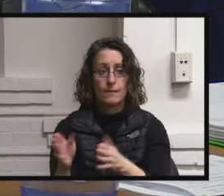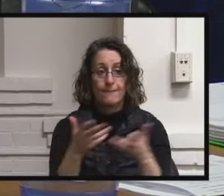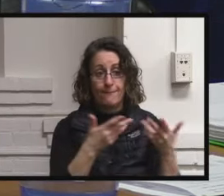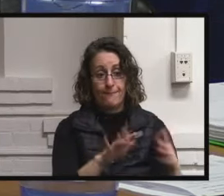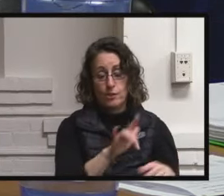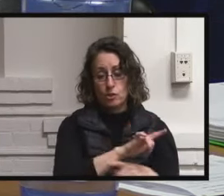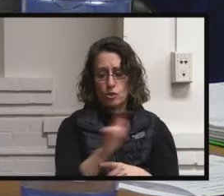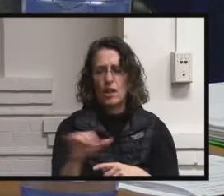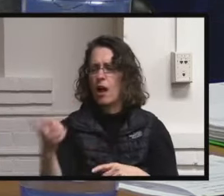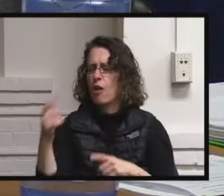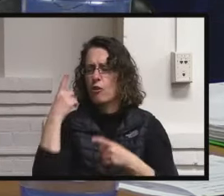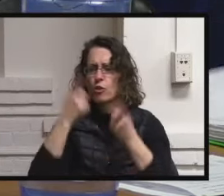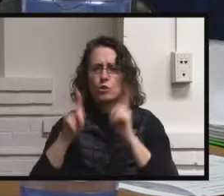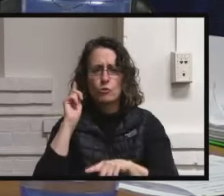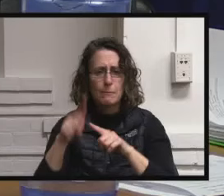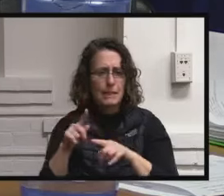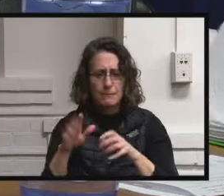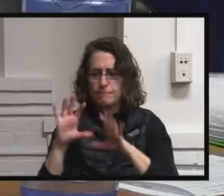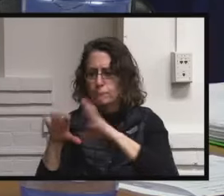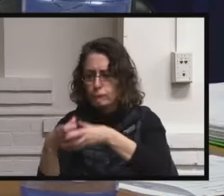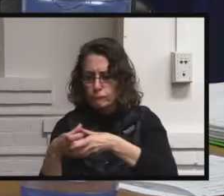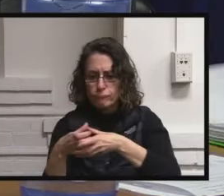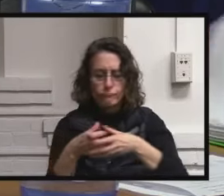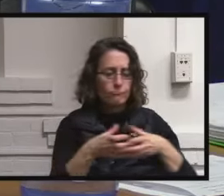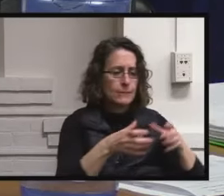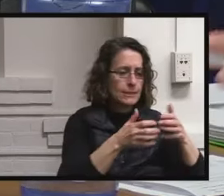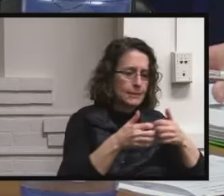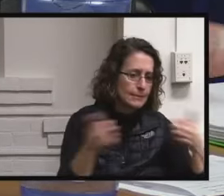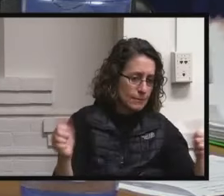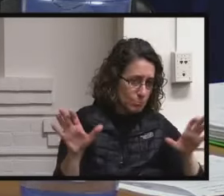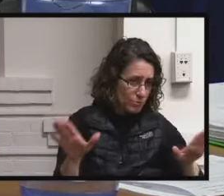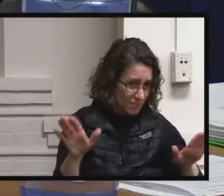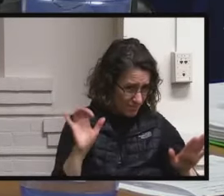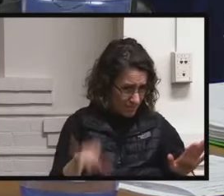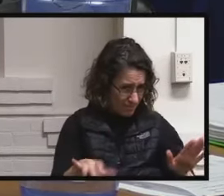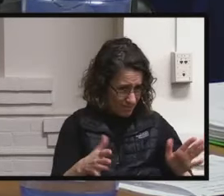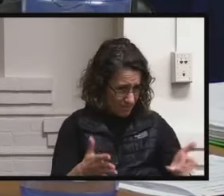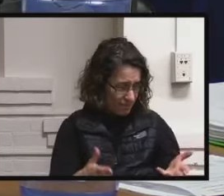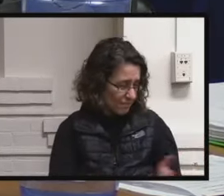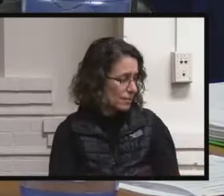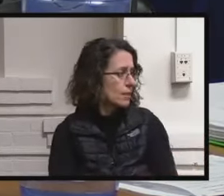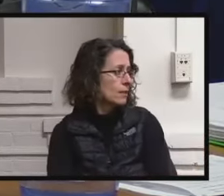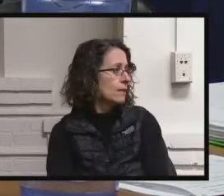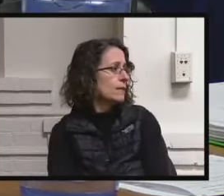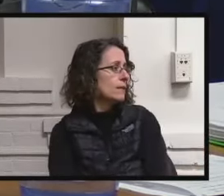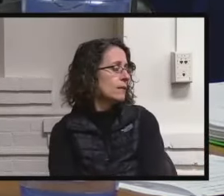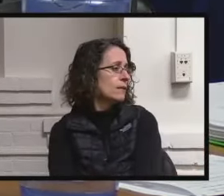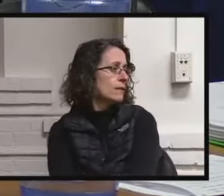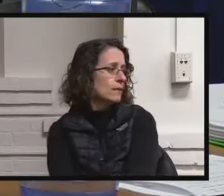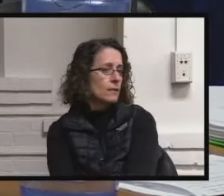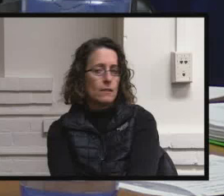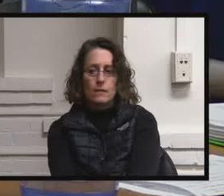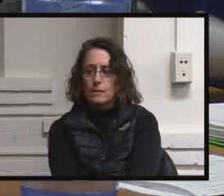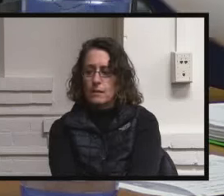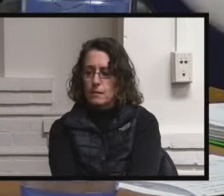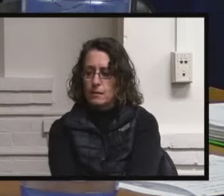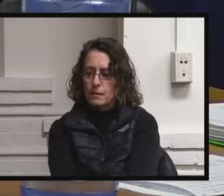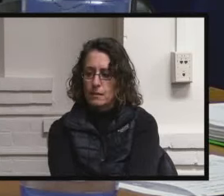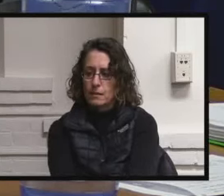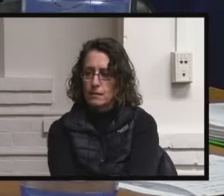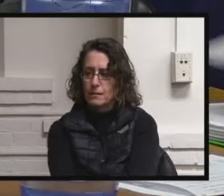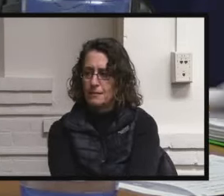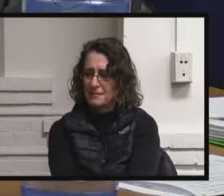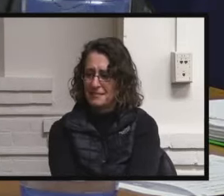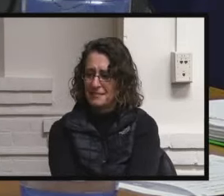other set of agreements, because I think those conceptually fall into different areas. So if you